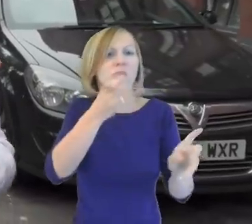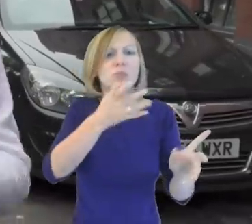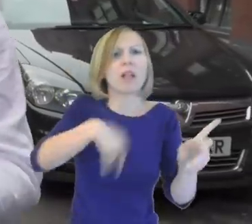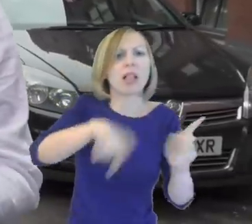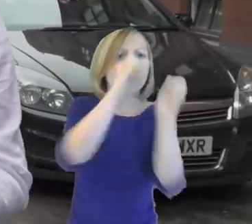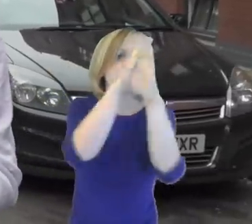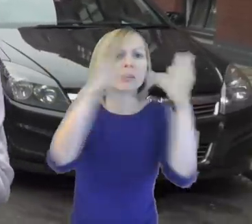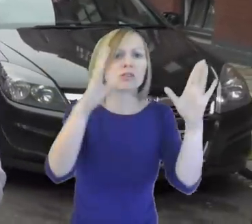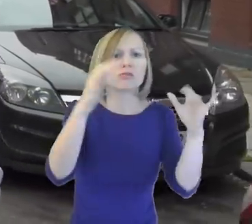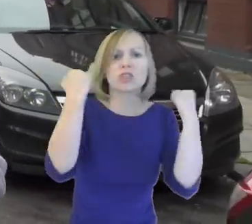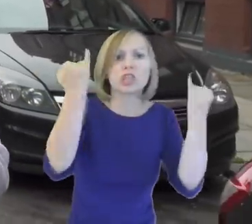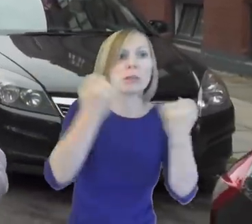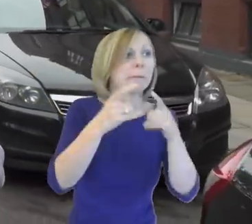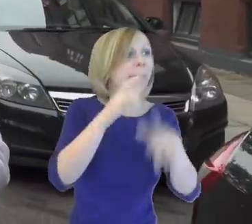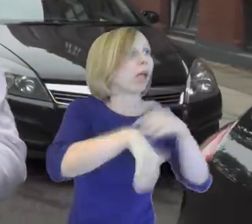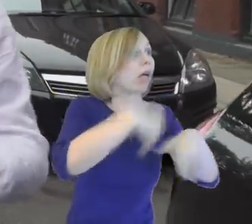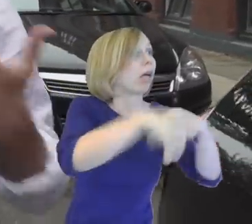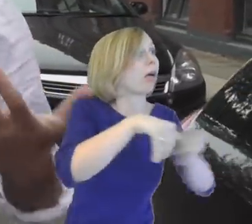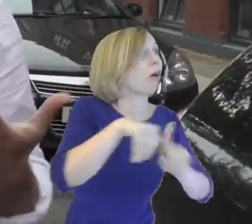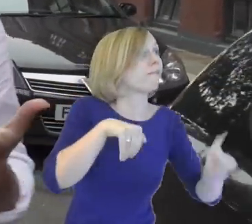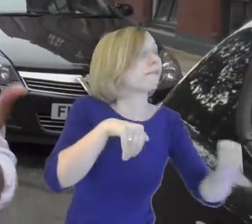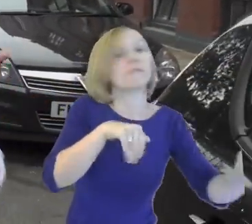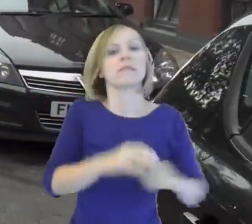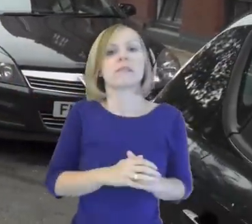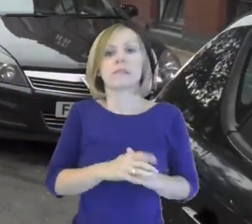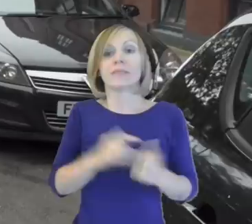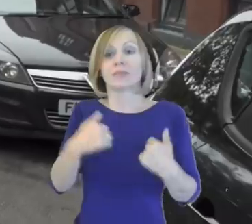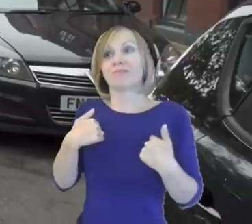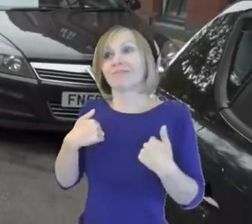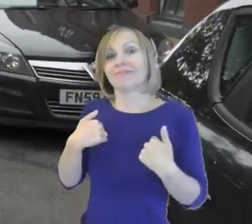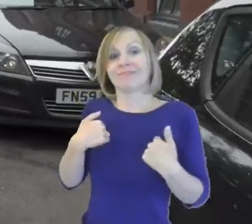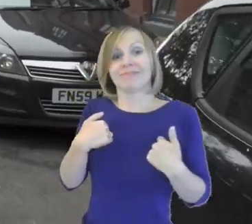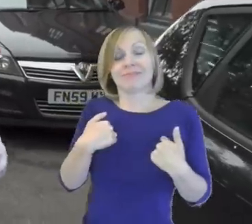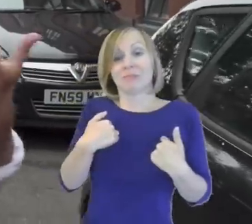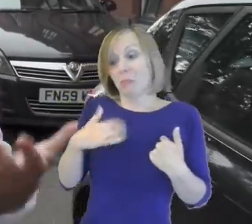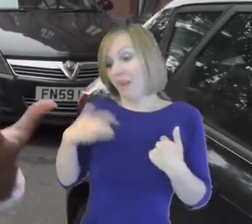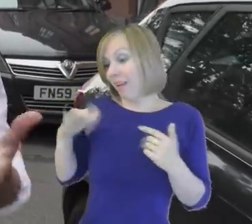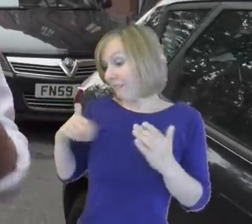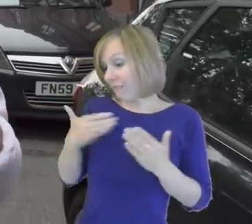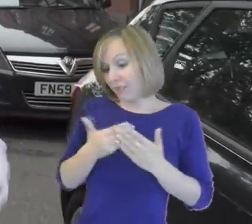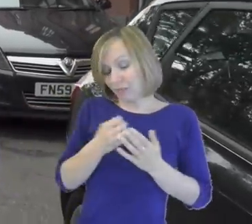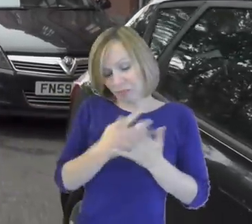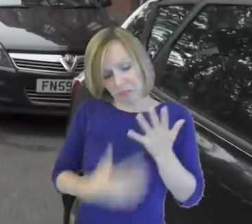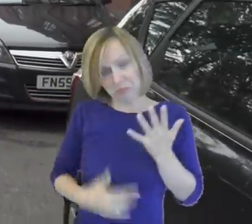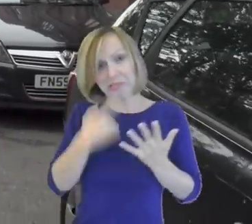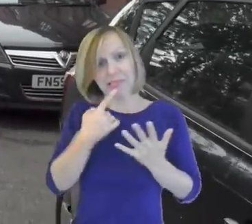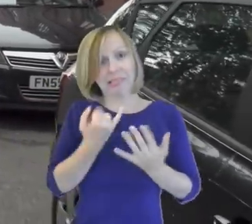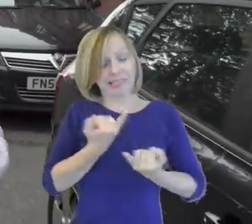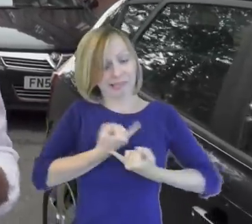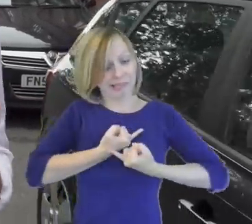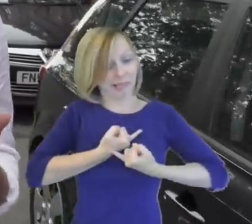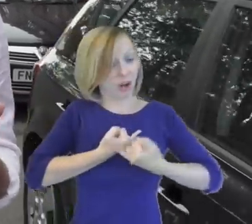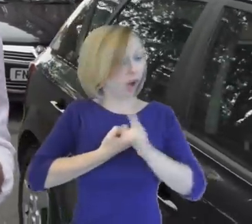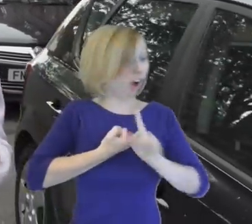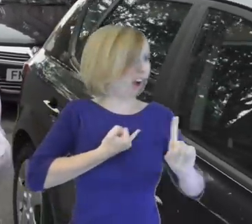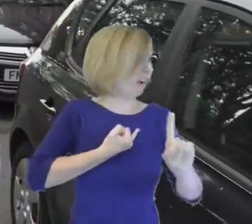know about you, but I can't count the number of times in my life when I have felt that I have erred and strayed, that I can't guide my